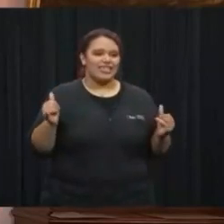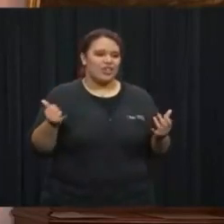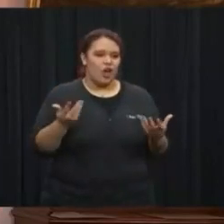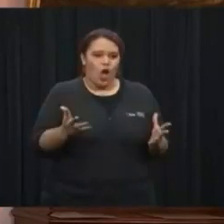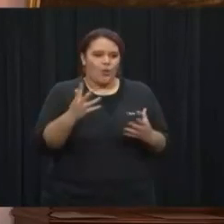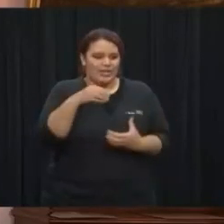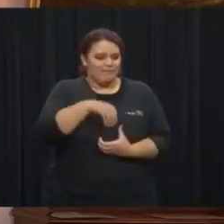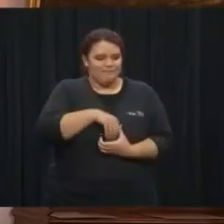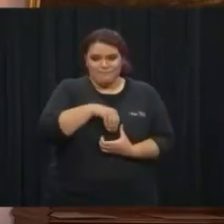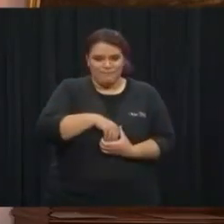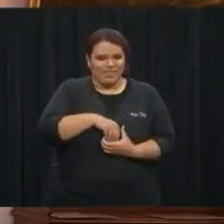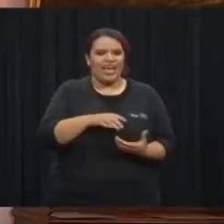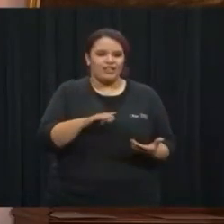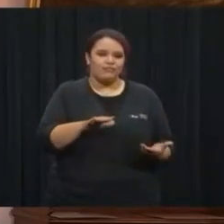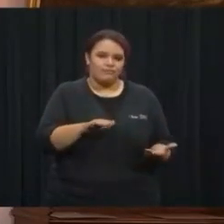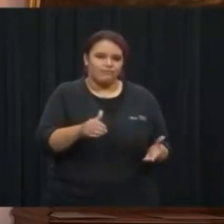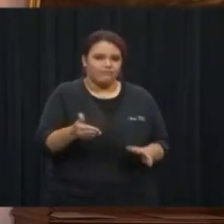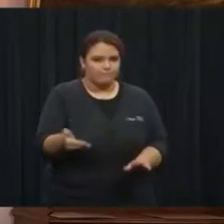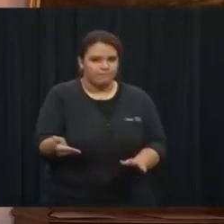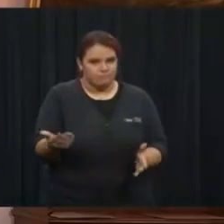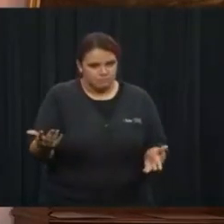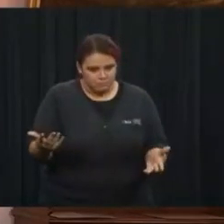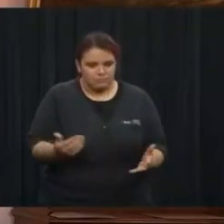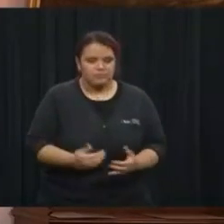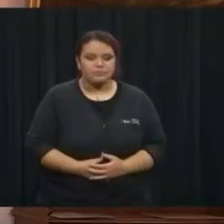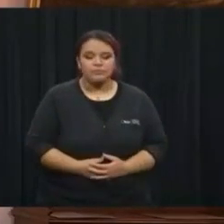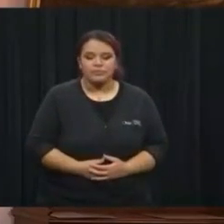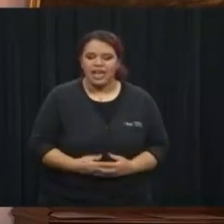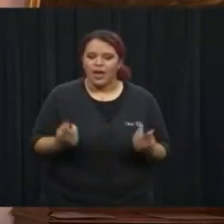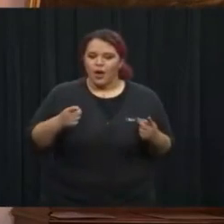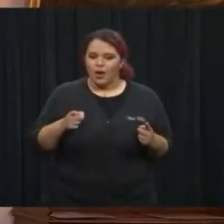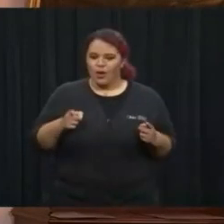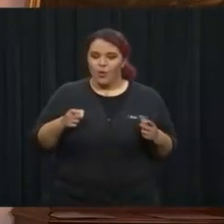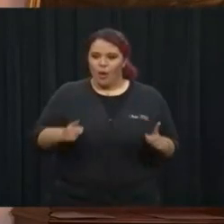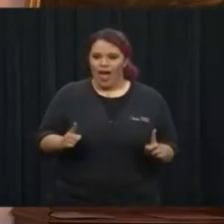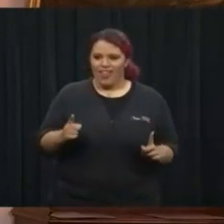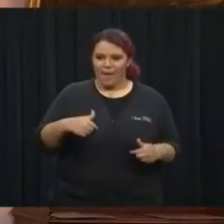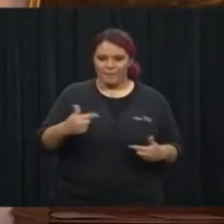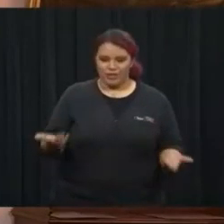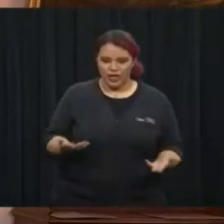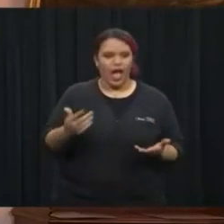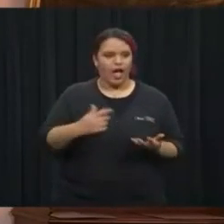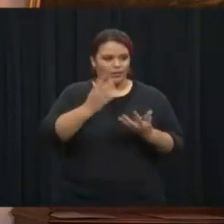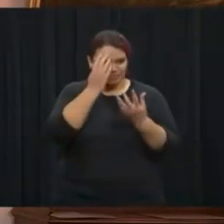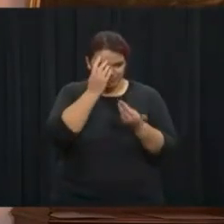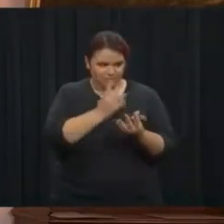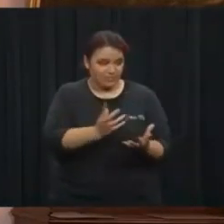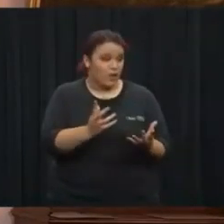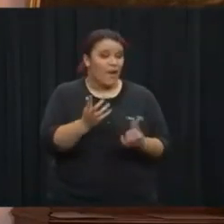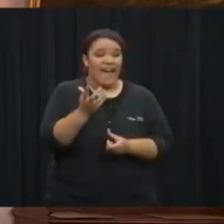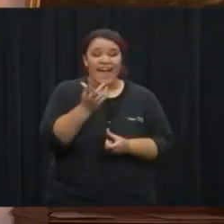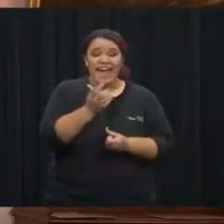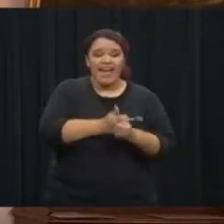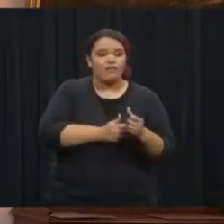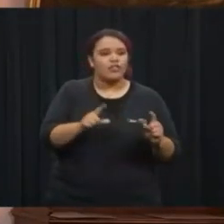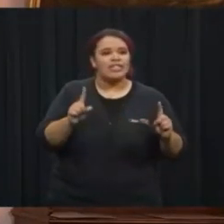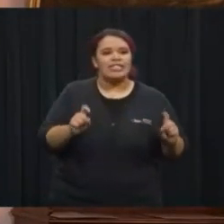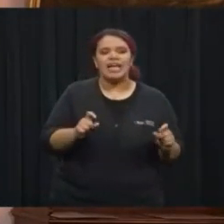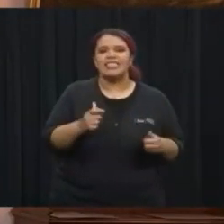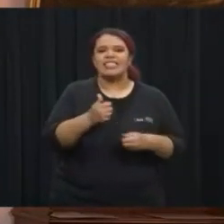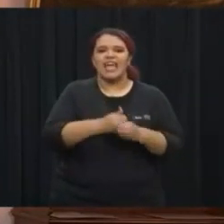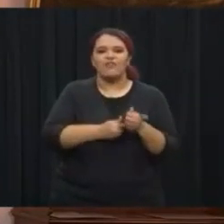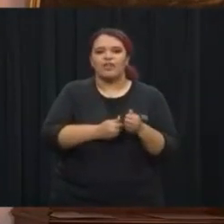are recovering? If you could elaborate on that. You know, at this stage, we have not been able yet to follow somebody through